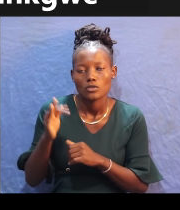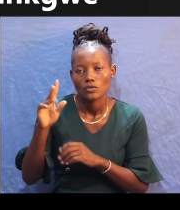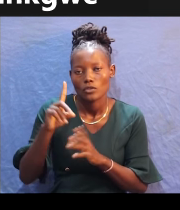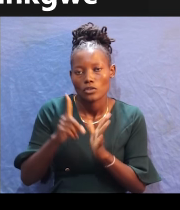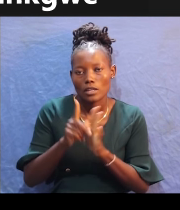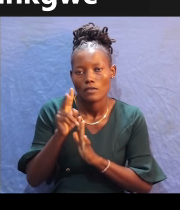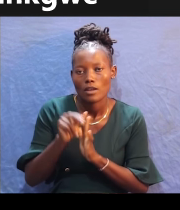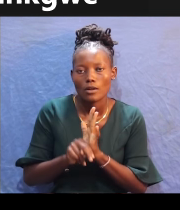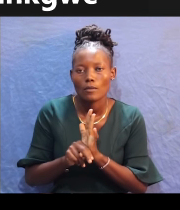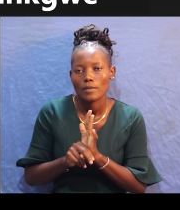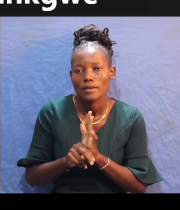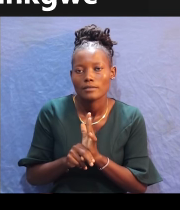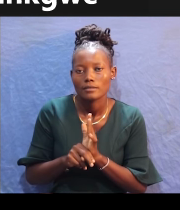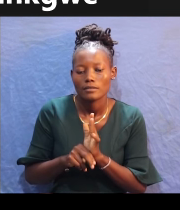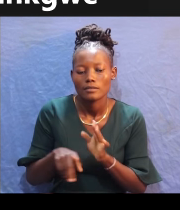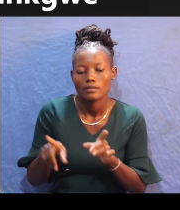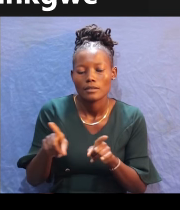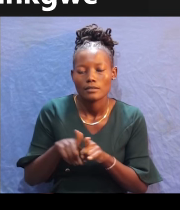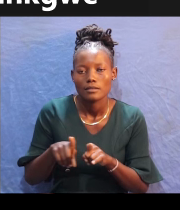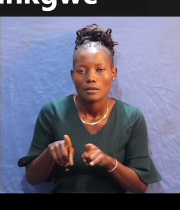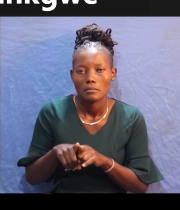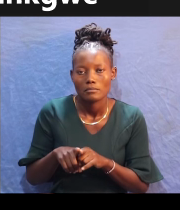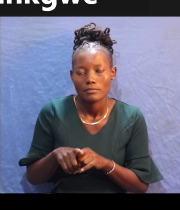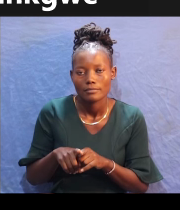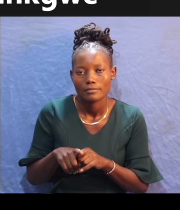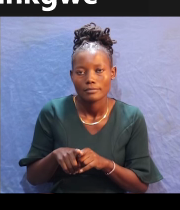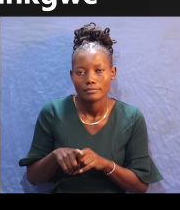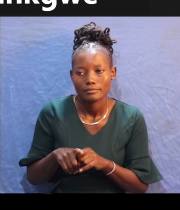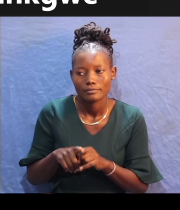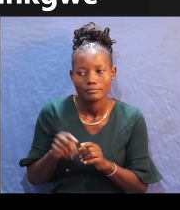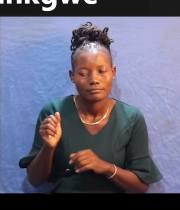methodology. And